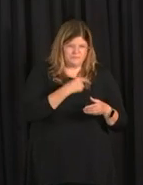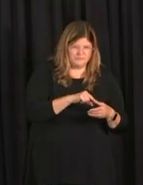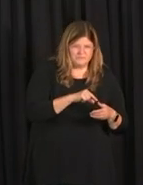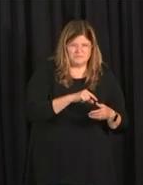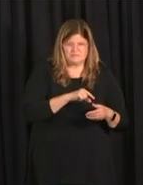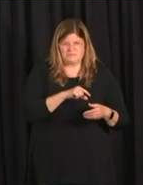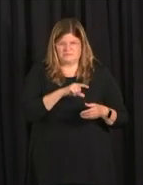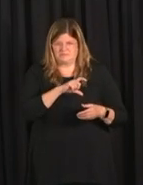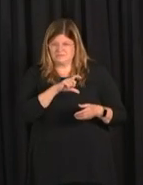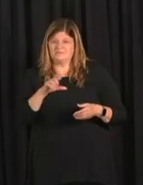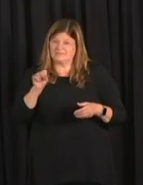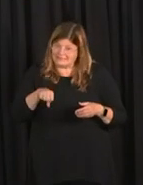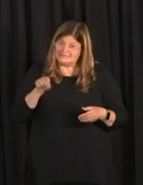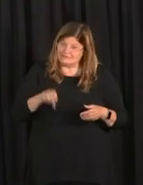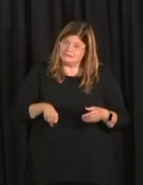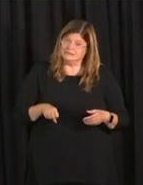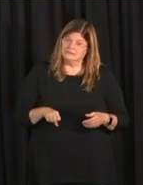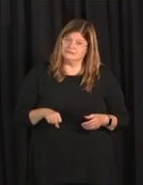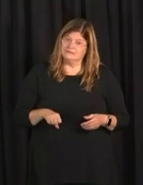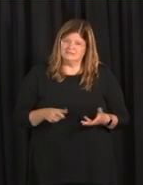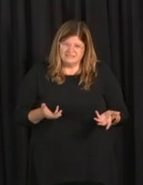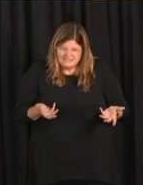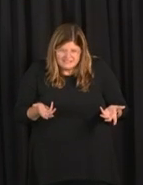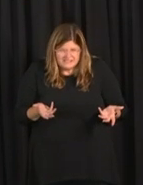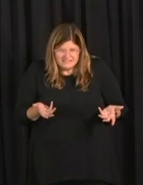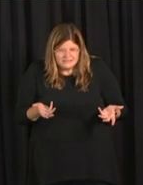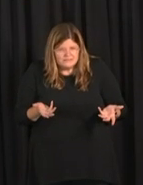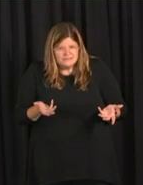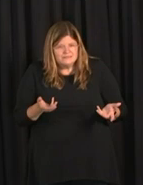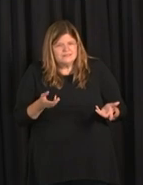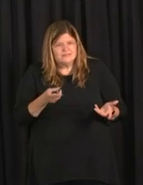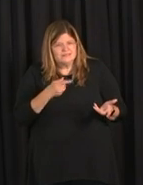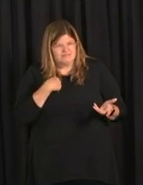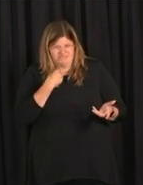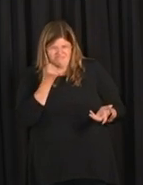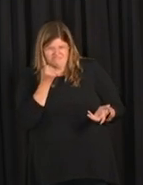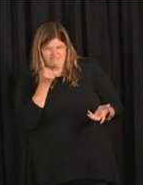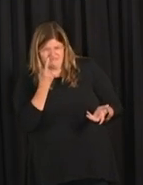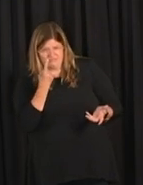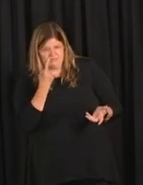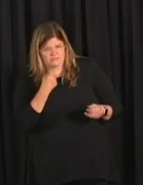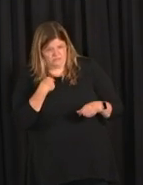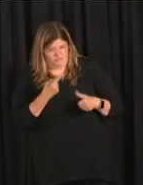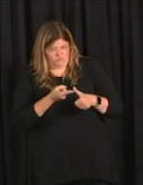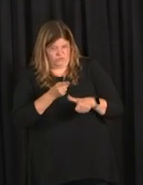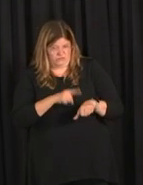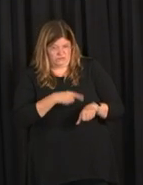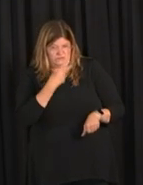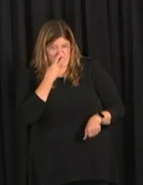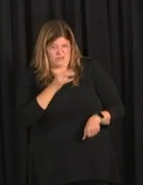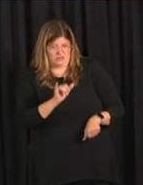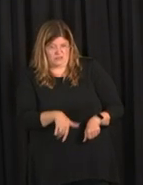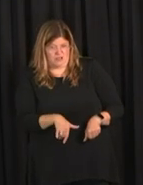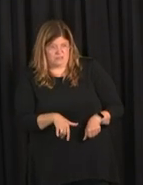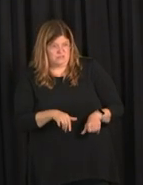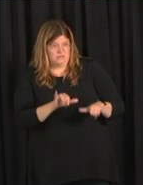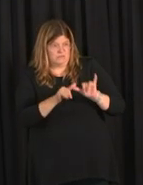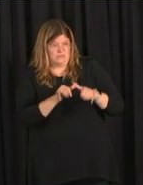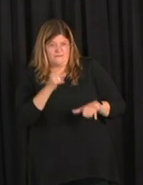column? Yes. Okay, and just so that I'm on the same page, is this the first time we're seeing metrics for phase